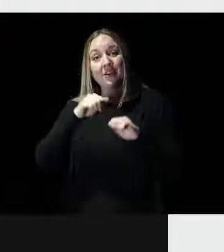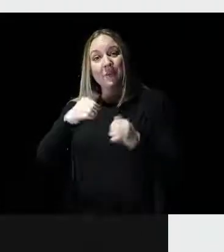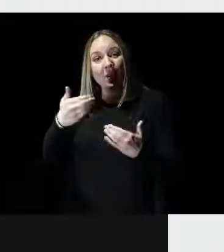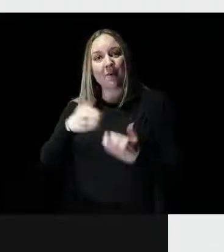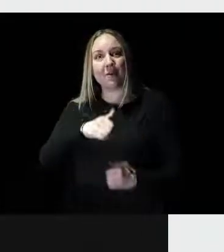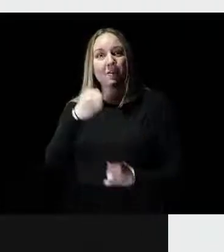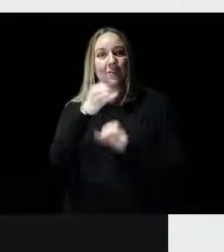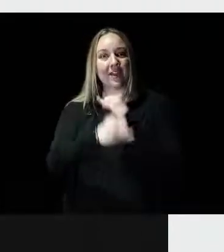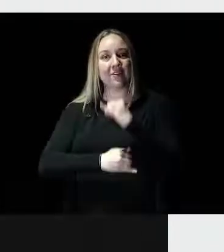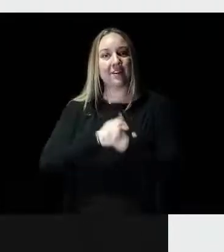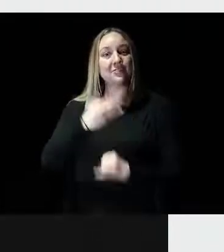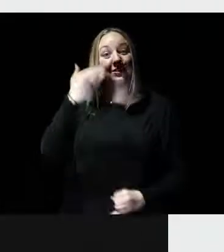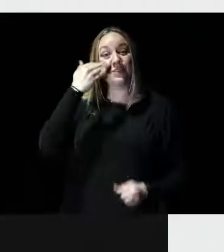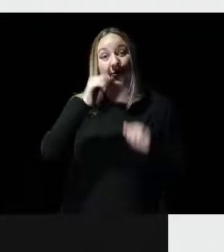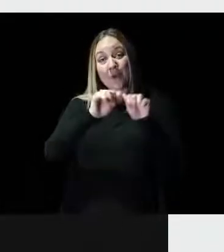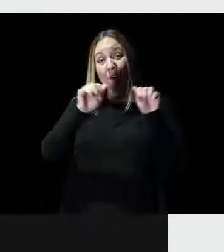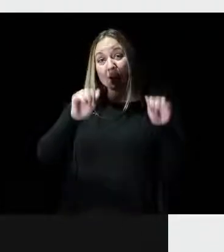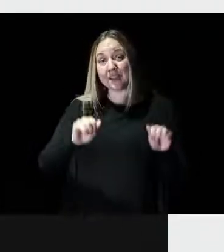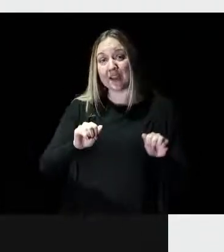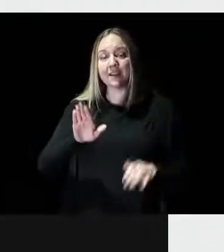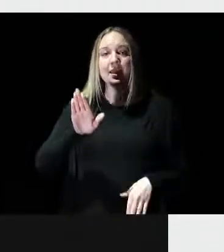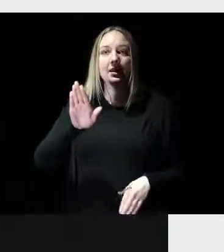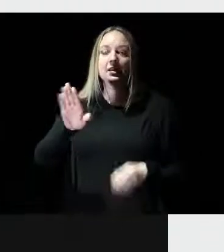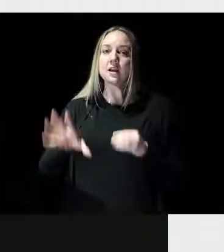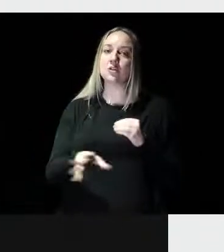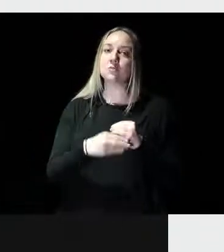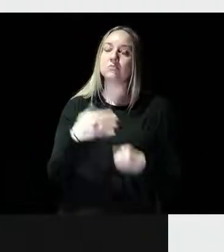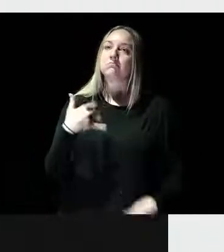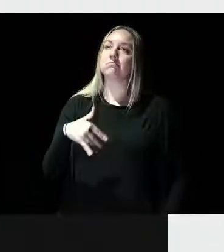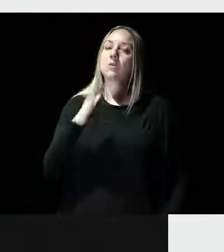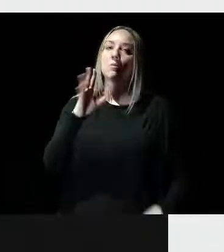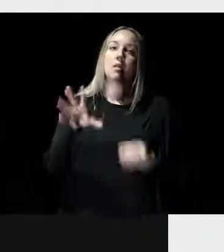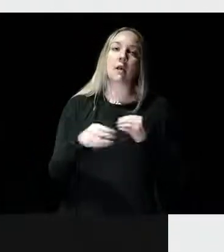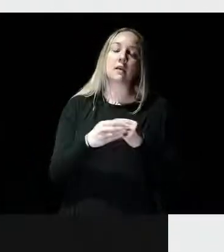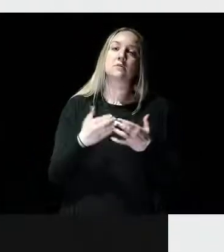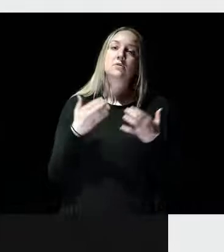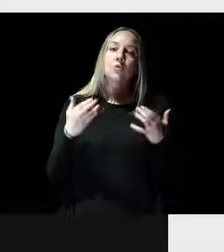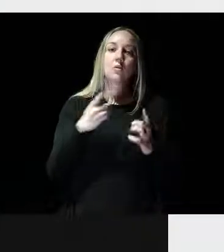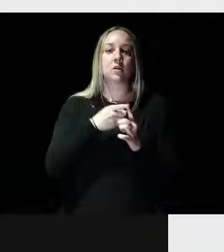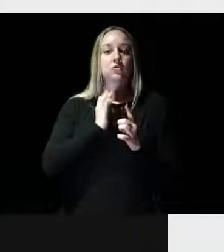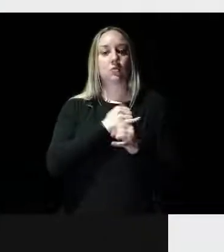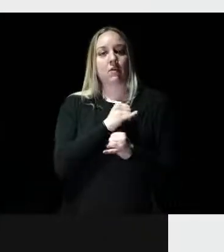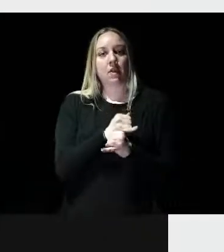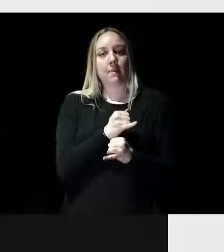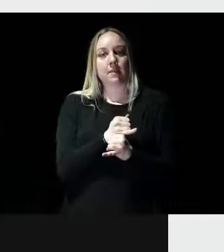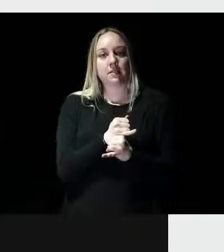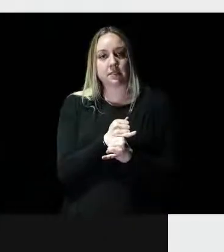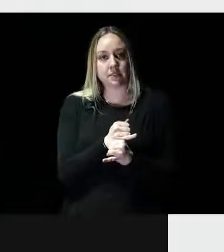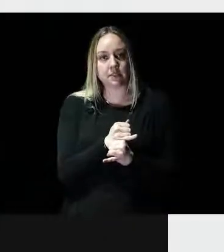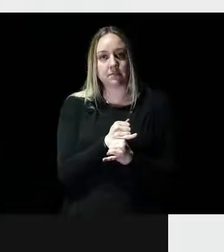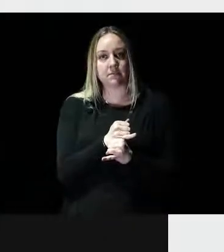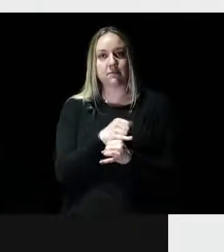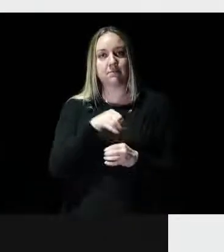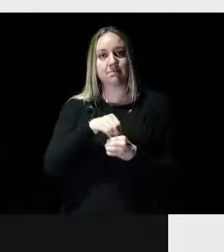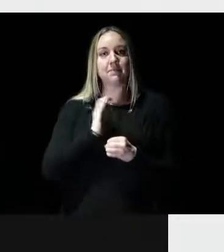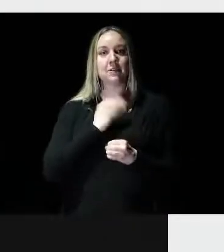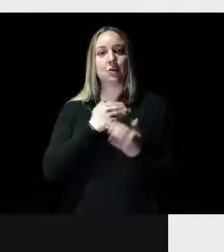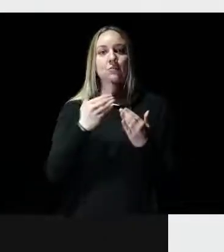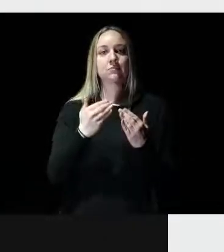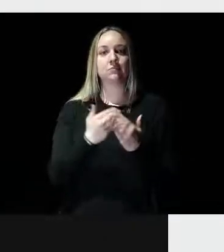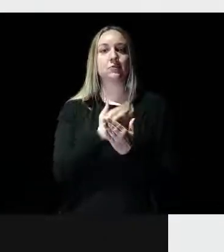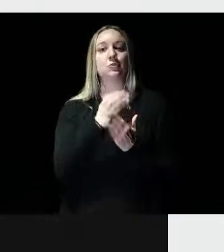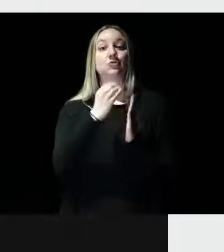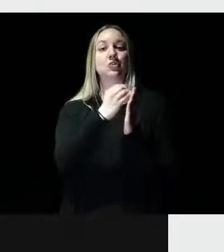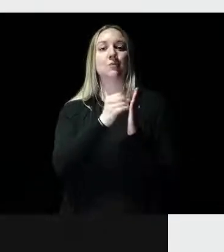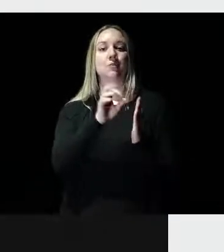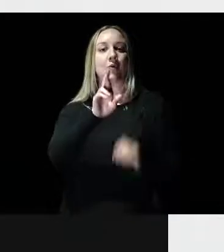internationally renowned architect whose contribution will add richness and dimensionality to a new chapter in the story of RIT.